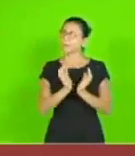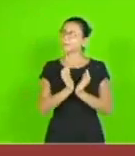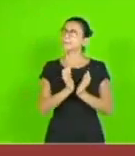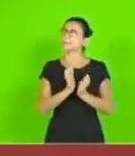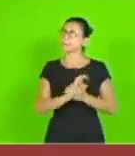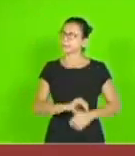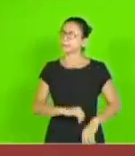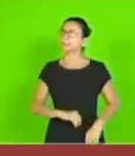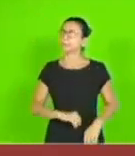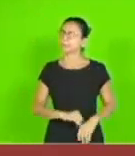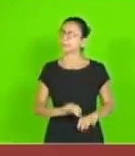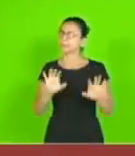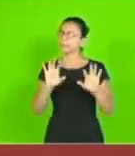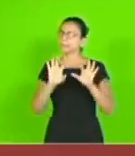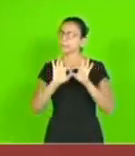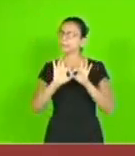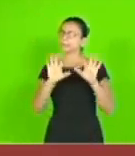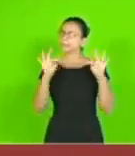No one?